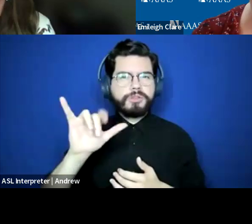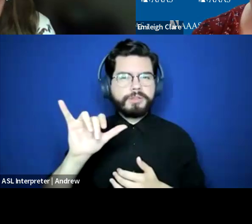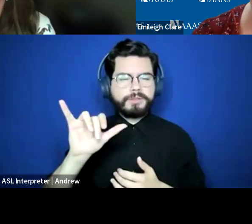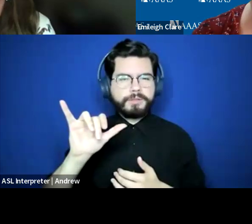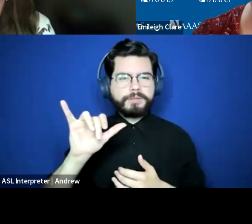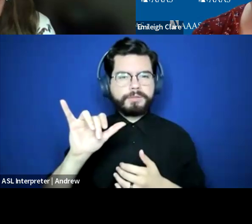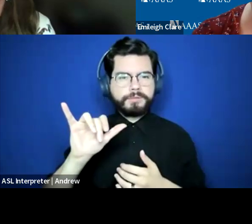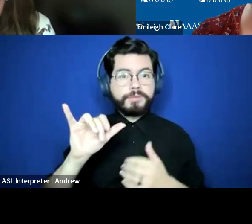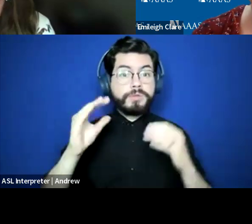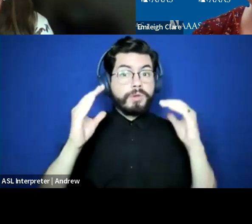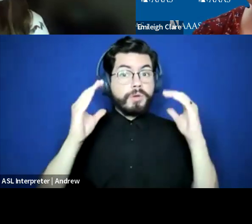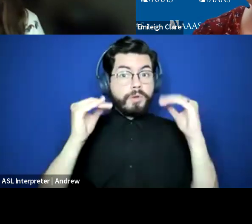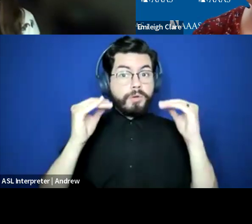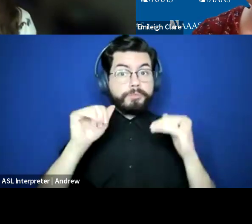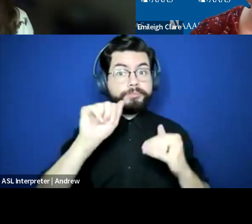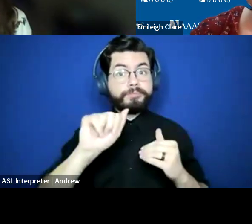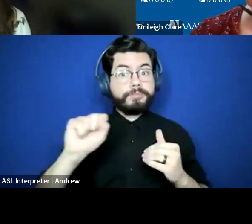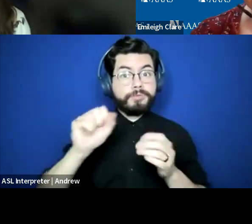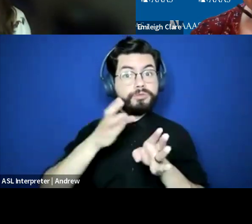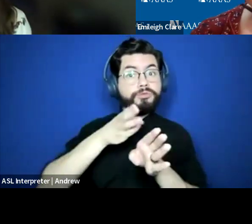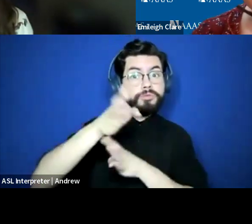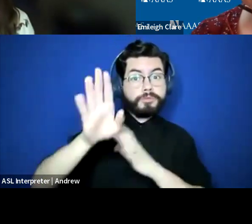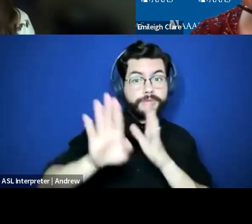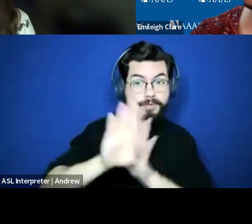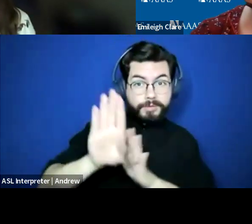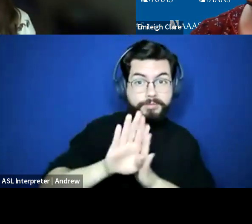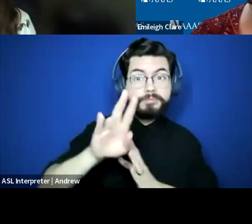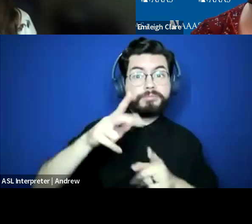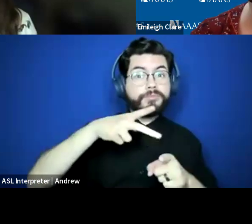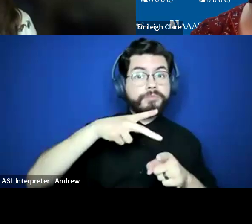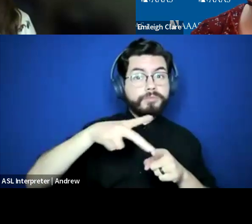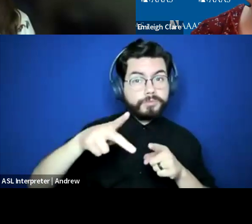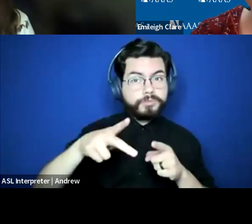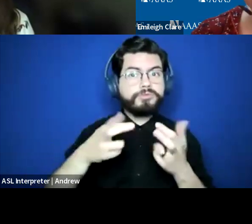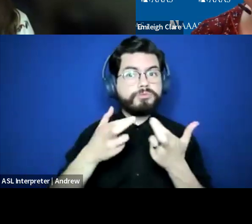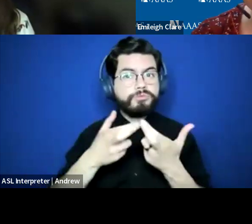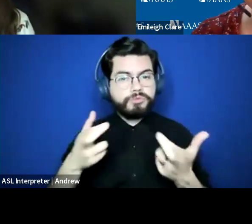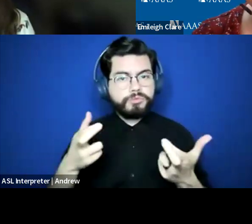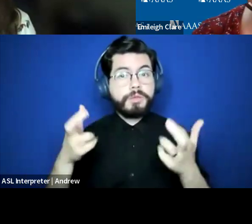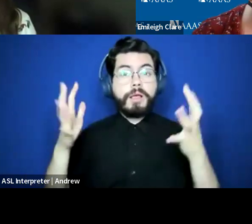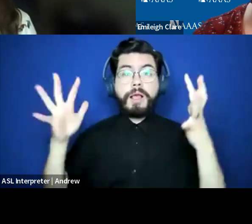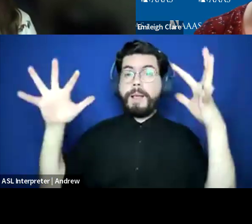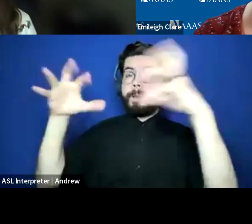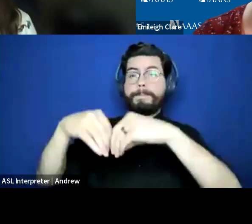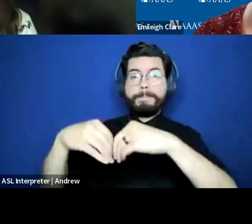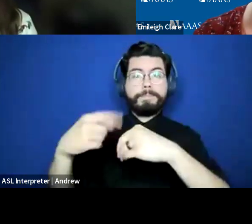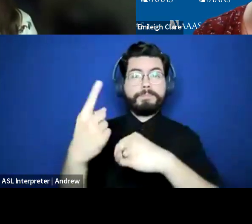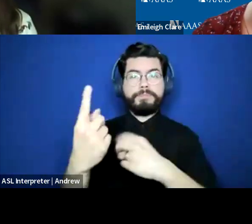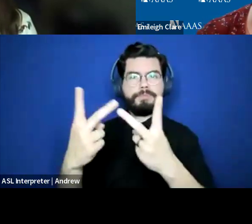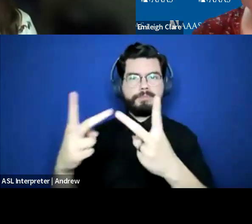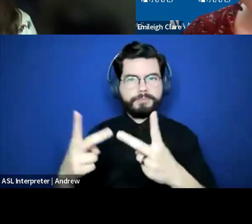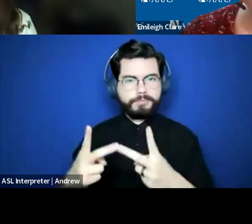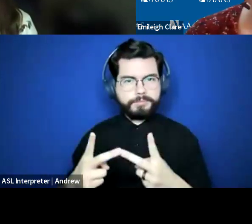take many of our AAAS career development professional resources and put them into one easy place, so you don't have to